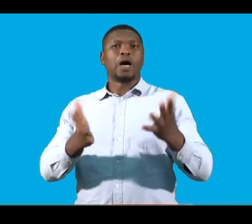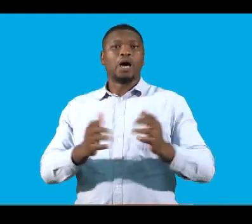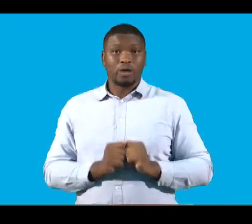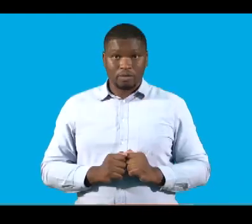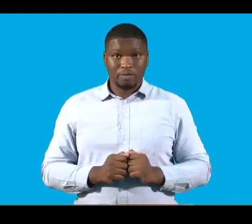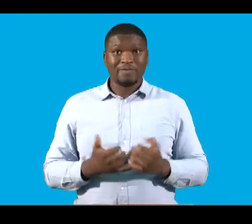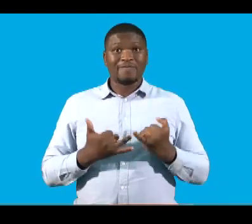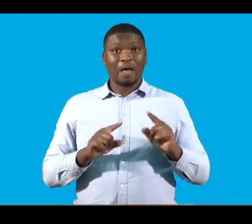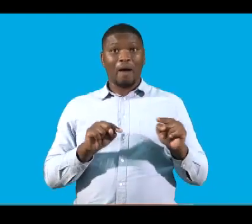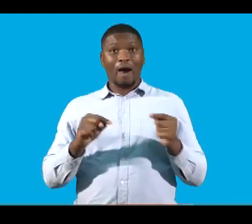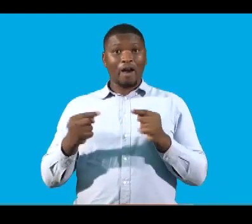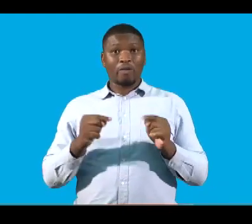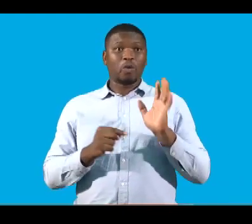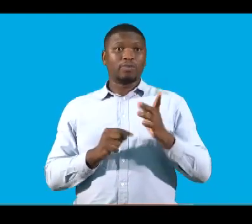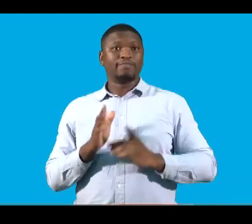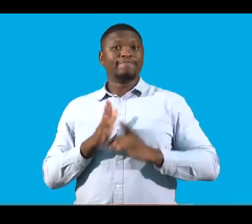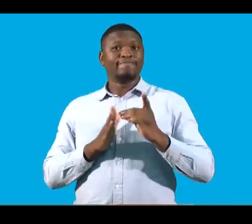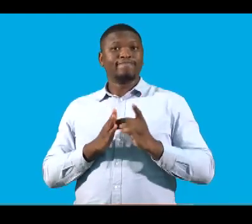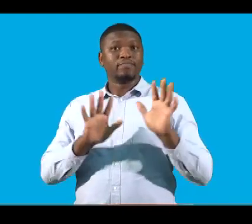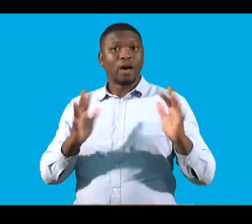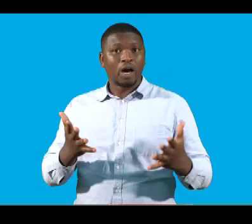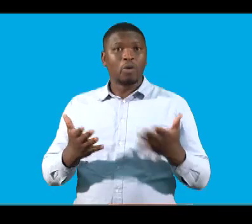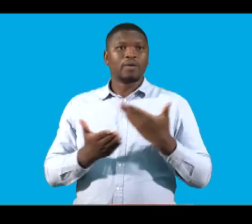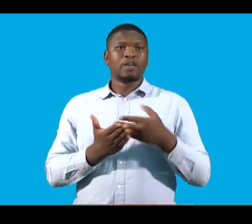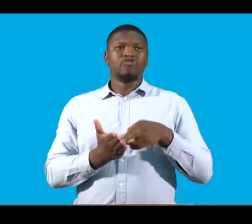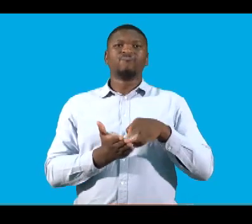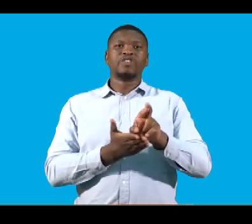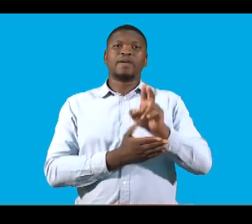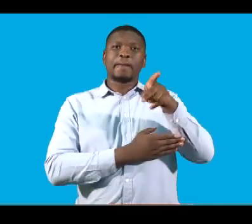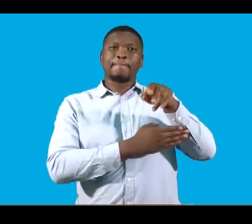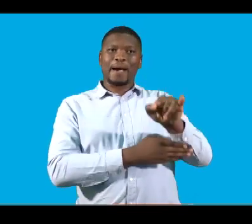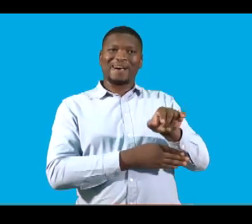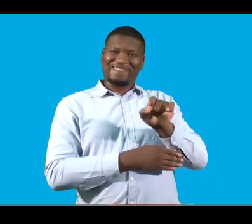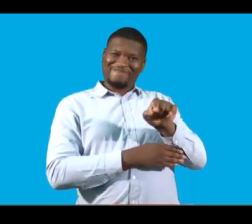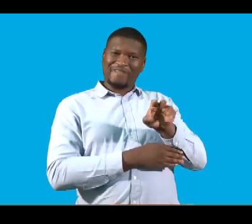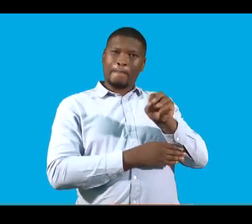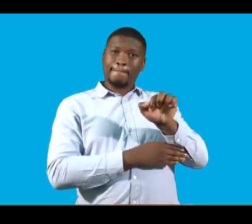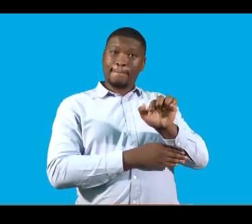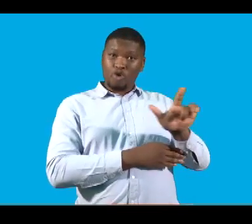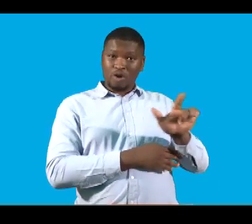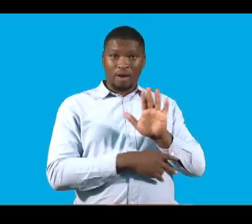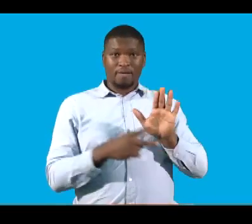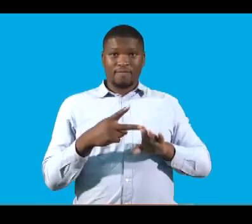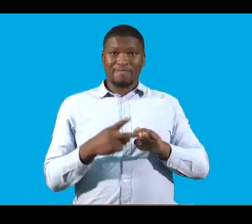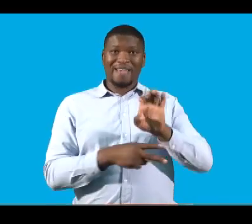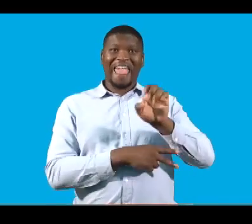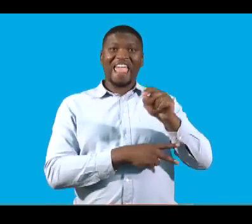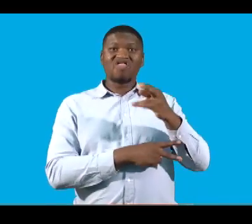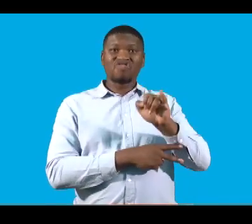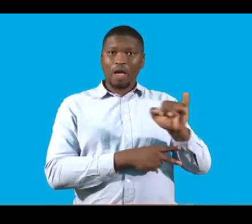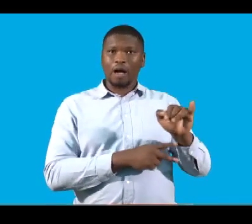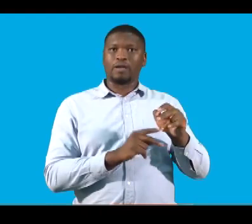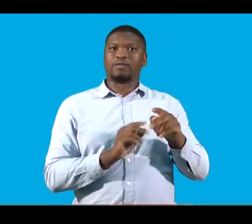to develop, right? The argument will be developed by referring to Pi's moral and ethical